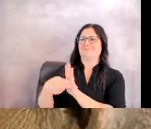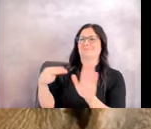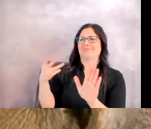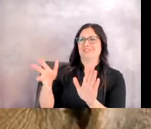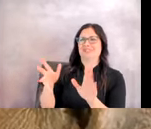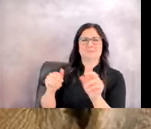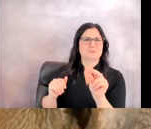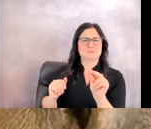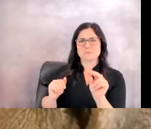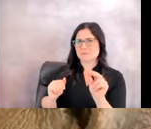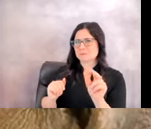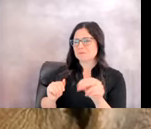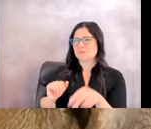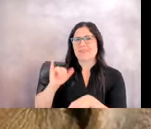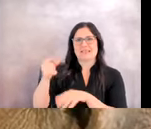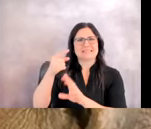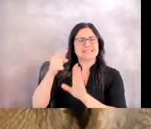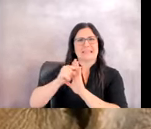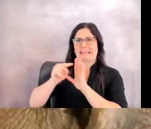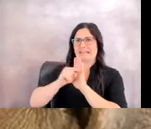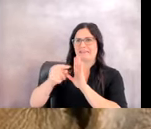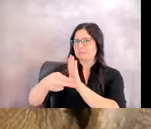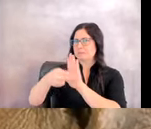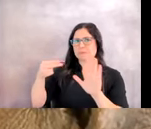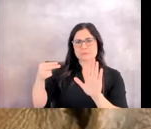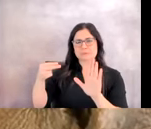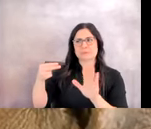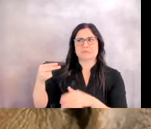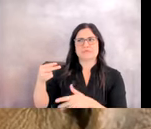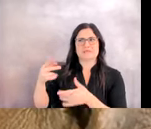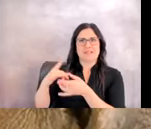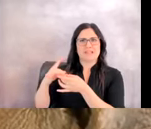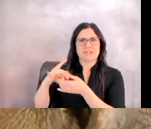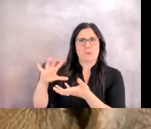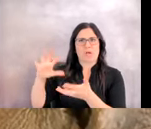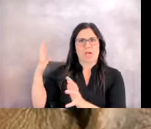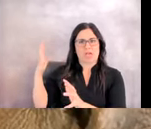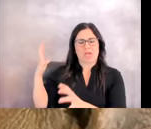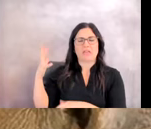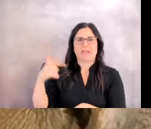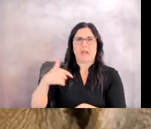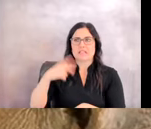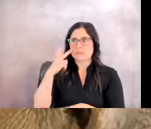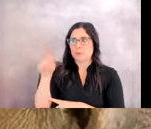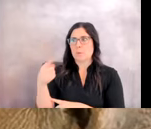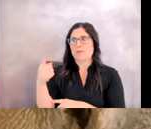that sets up a very negative relationship in my ability to have